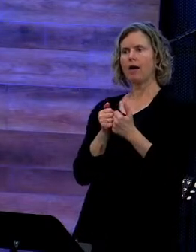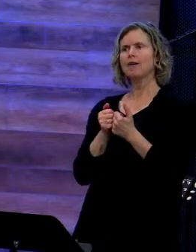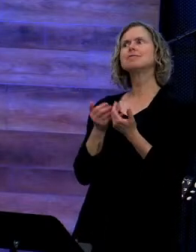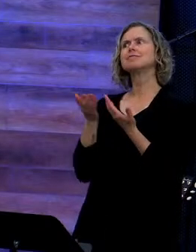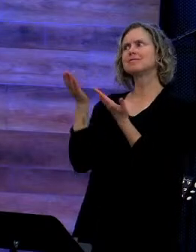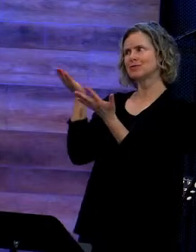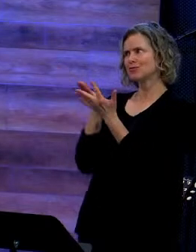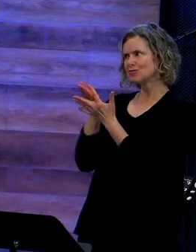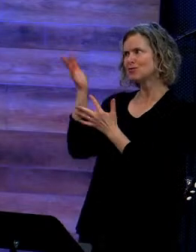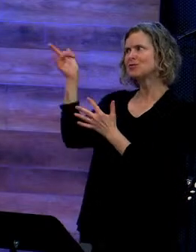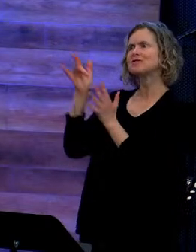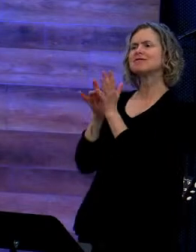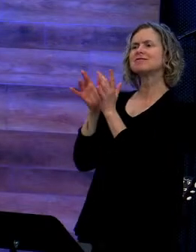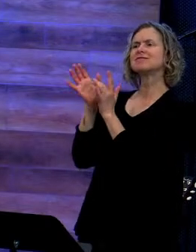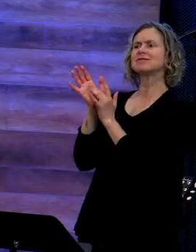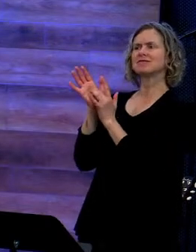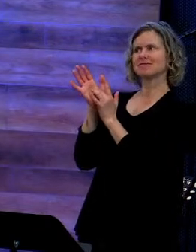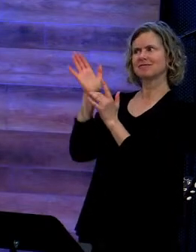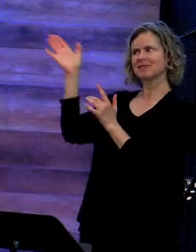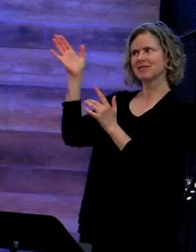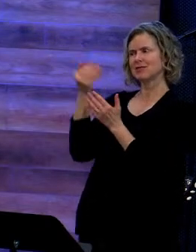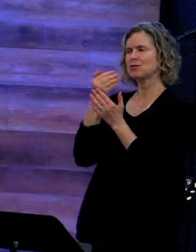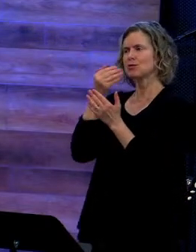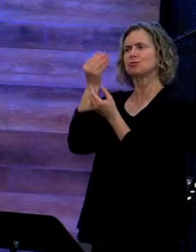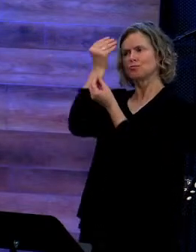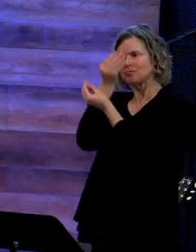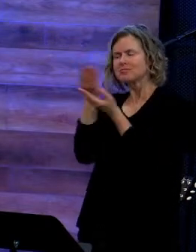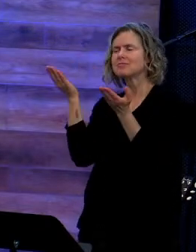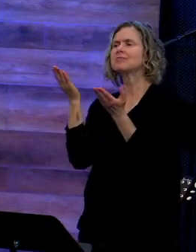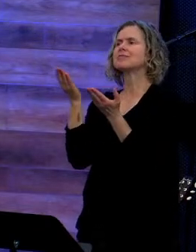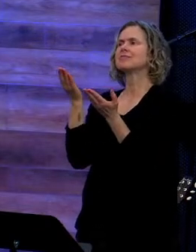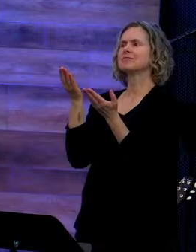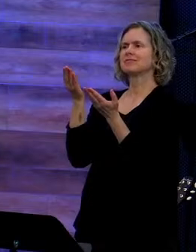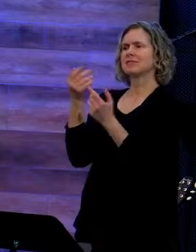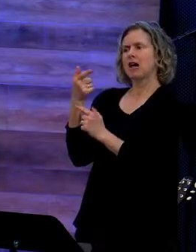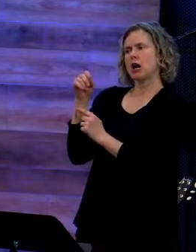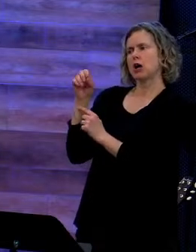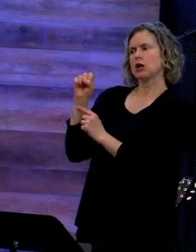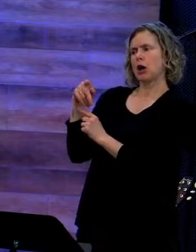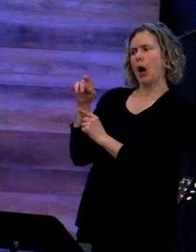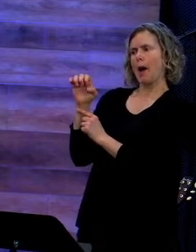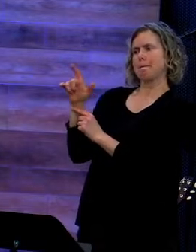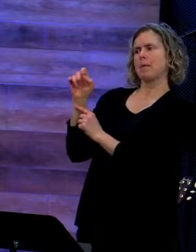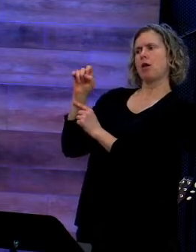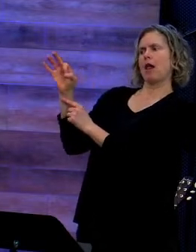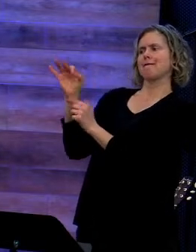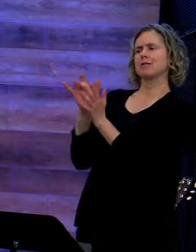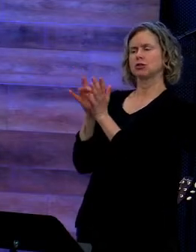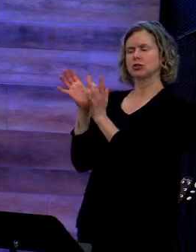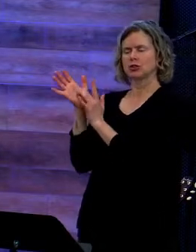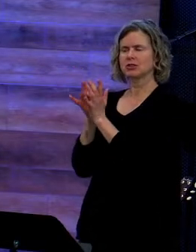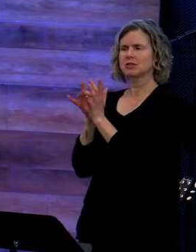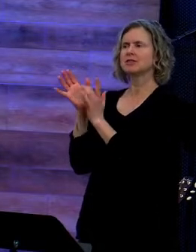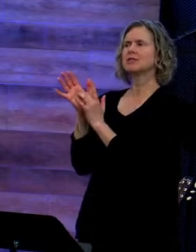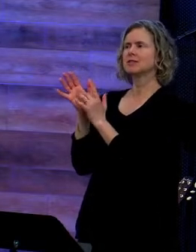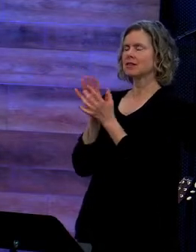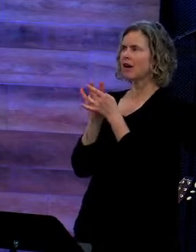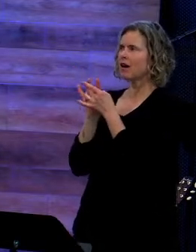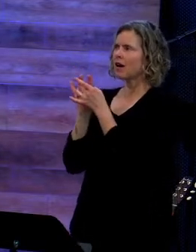Jesus. And remember what we said at the beginning. The gospel is not about what we do, but about what God has done, giving